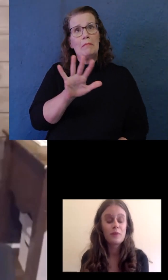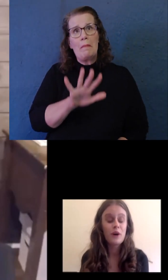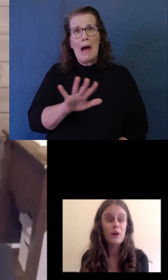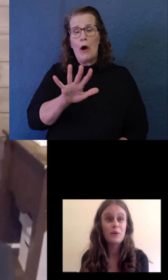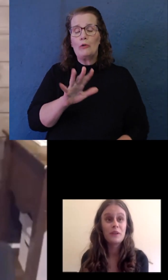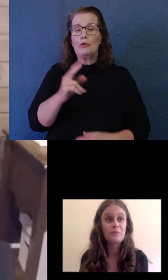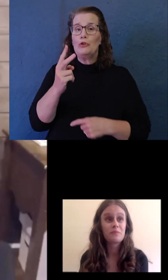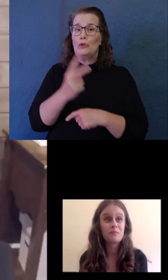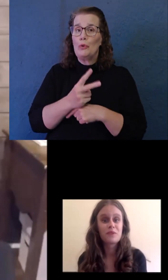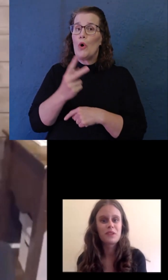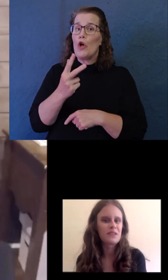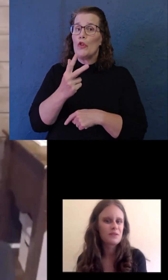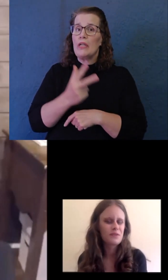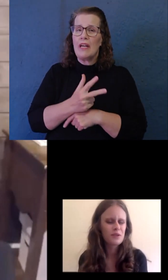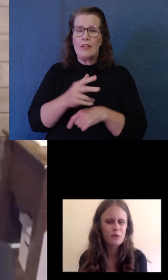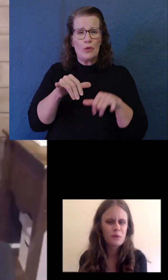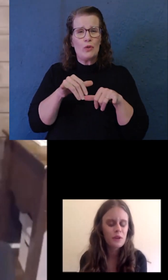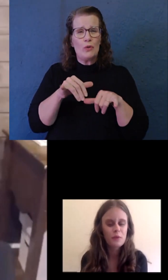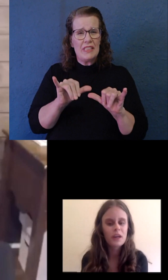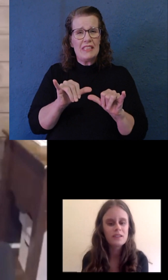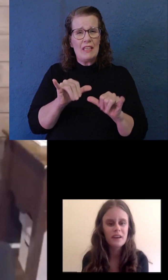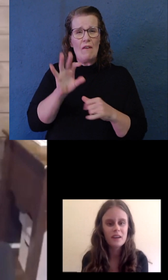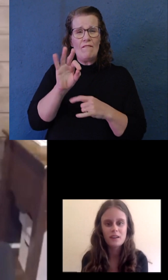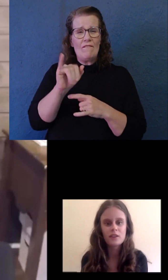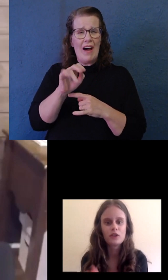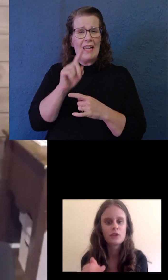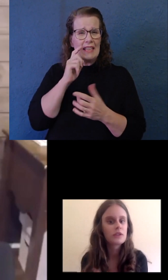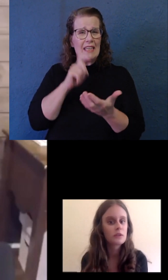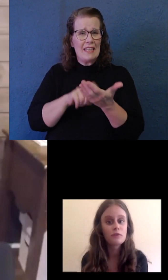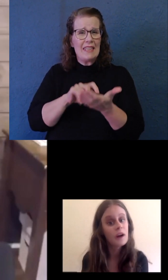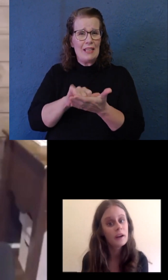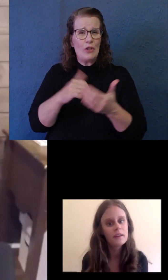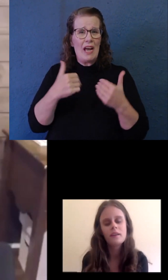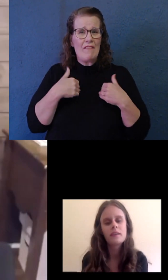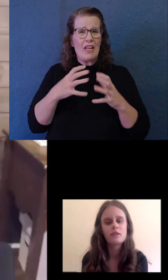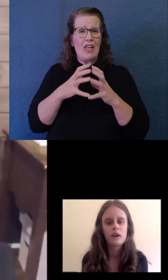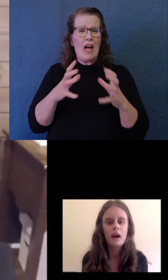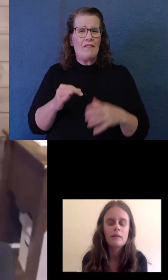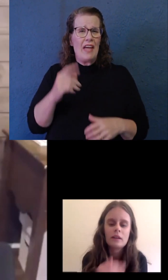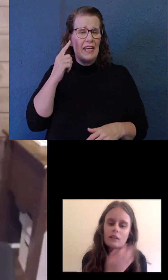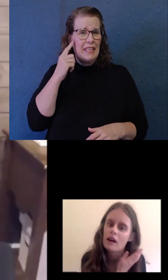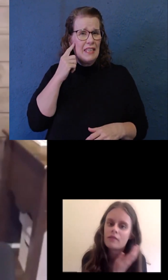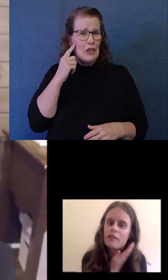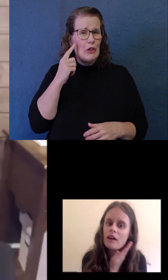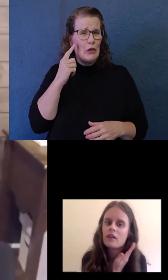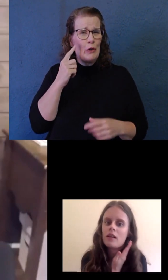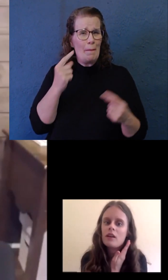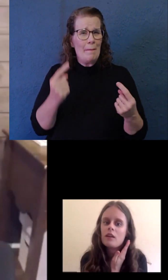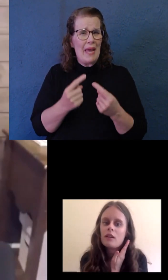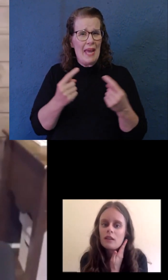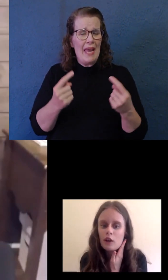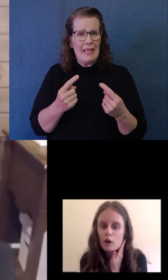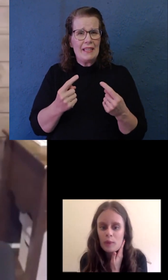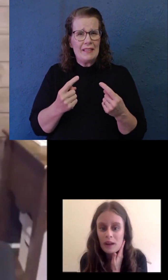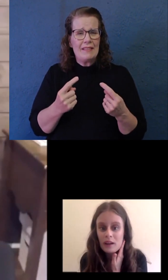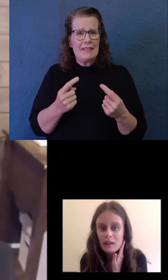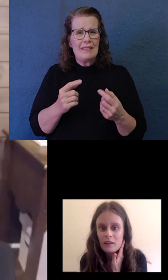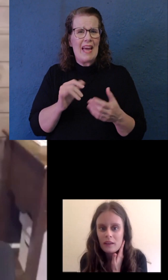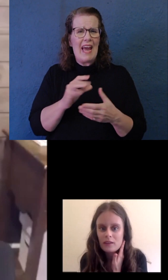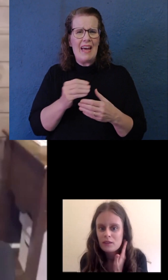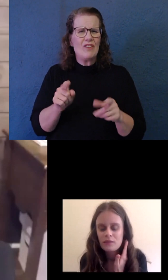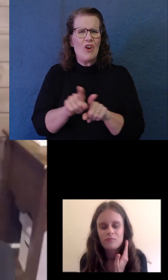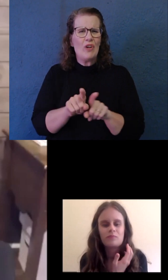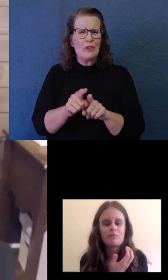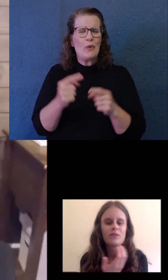Now, if in about like 2 to 3 days, you're still finding that you're having a lot of that ear